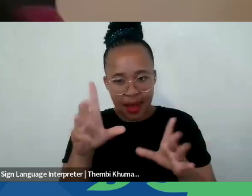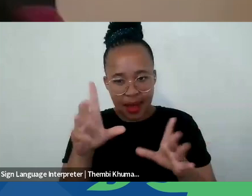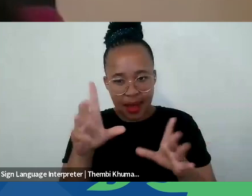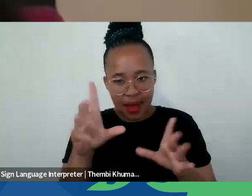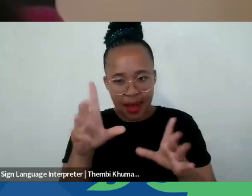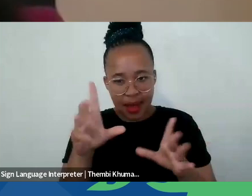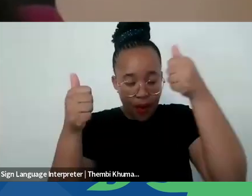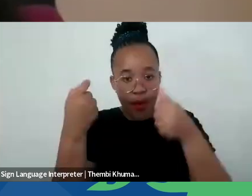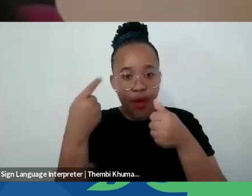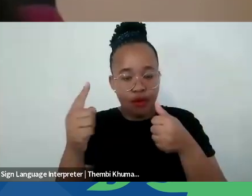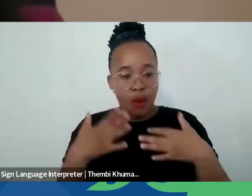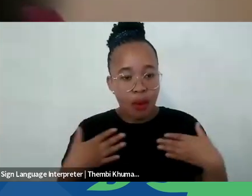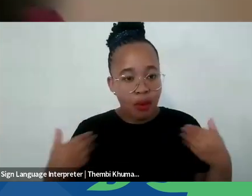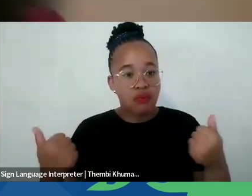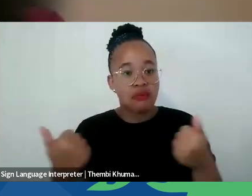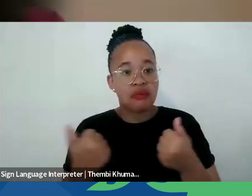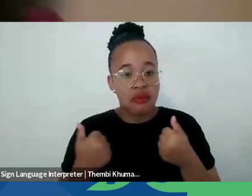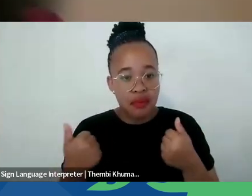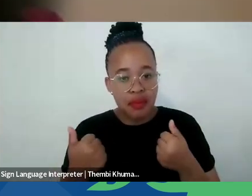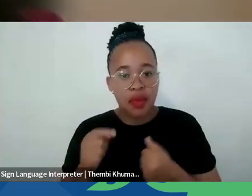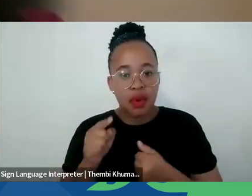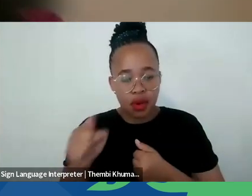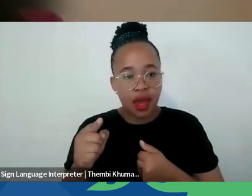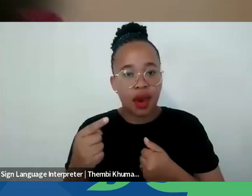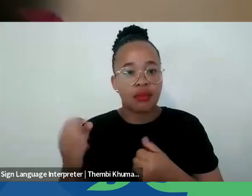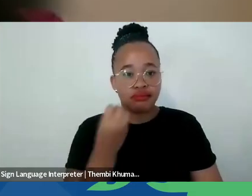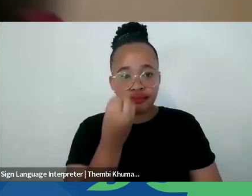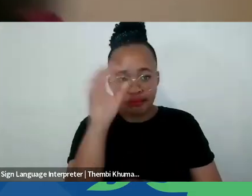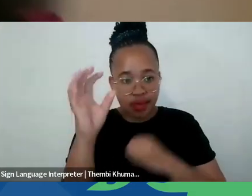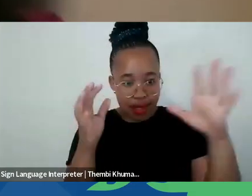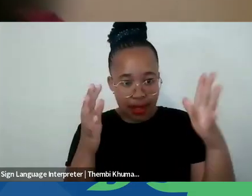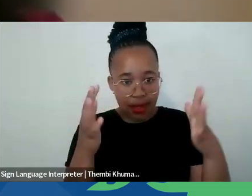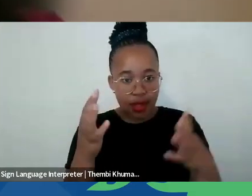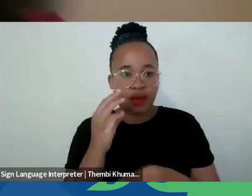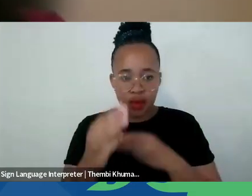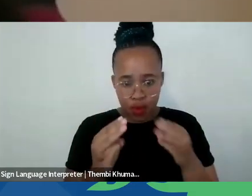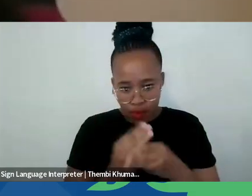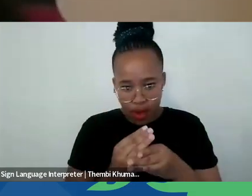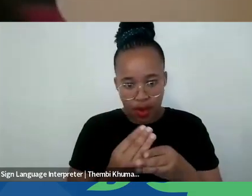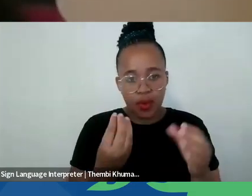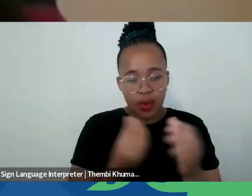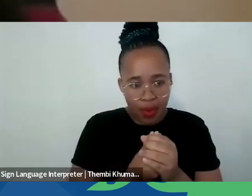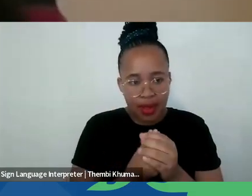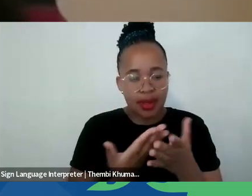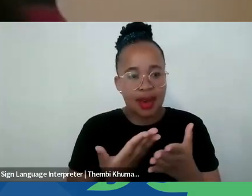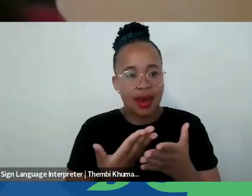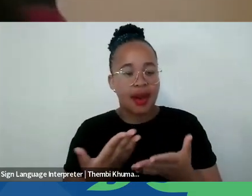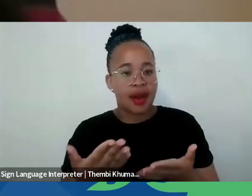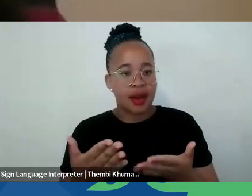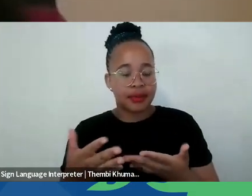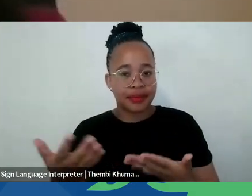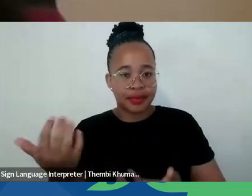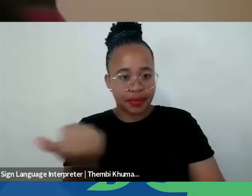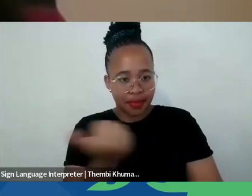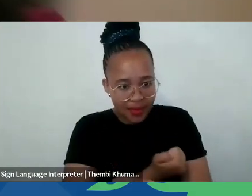Out Wellbeing, and Davi will be presenting on their work with chemsex in Soweto, high